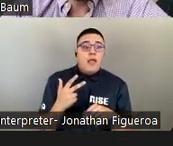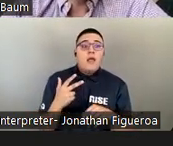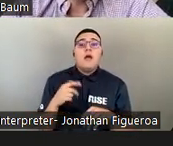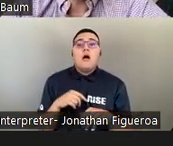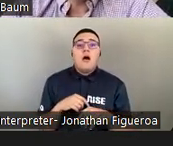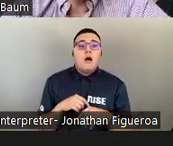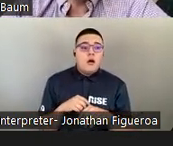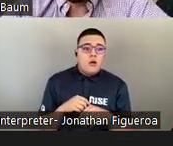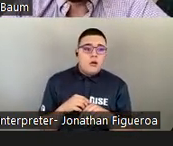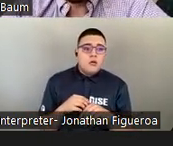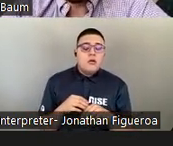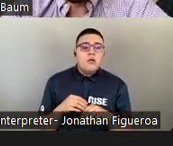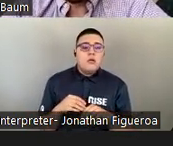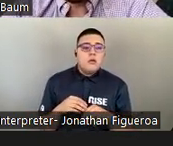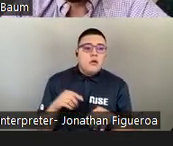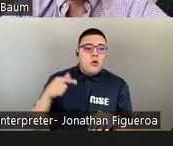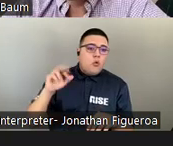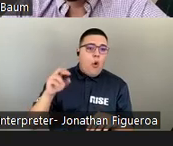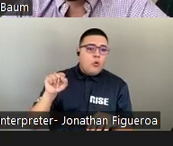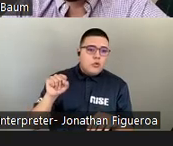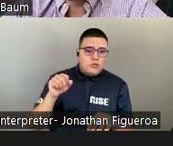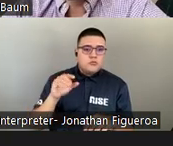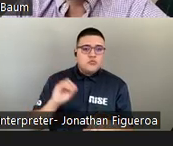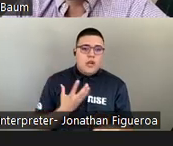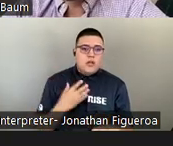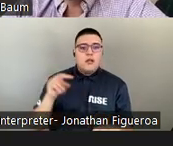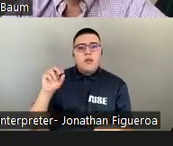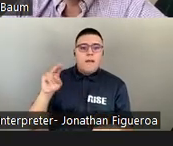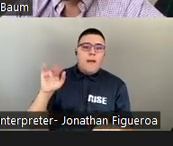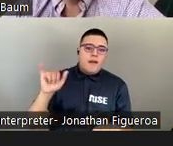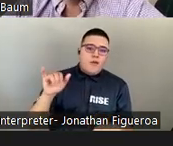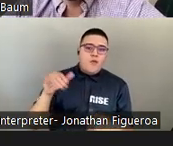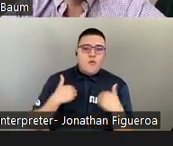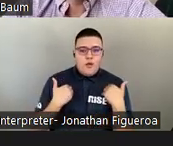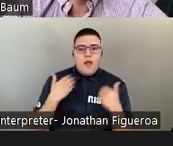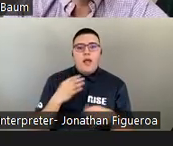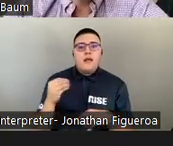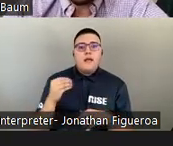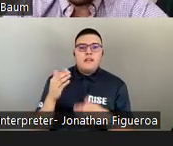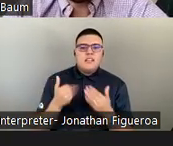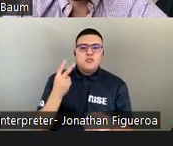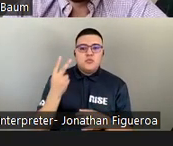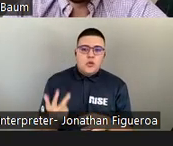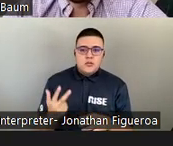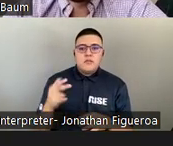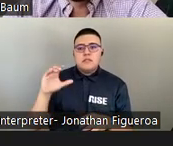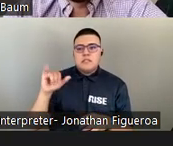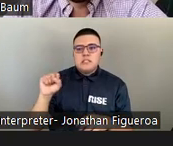of transgender and non-binary youth and nearly 2/3 of cisgender youth. This is a high